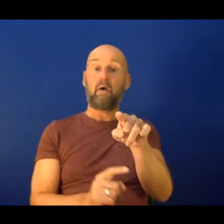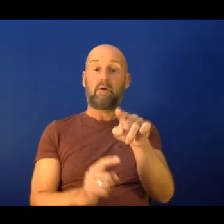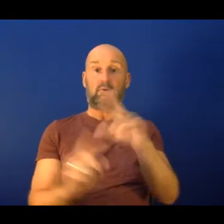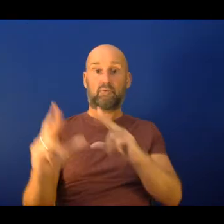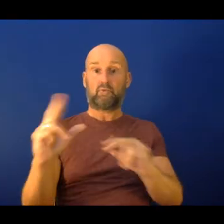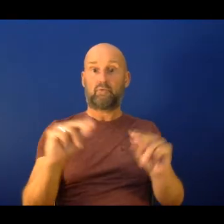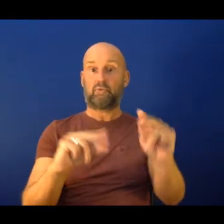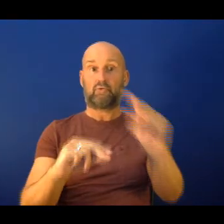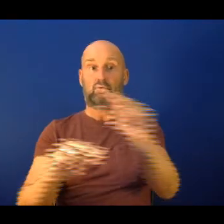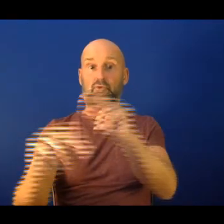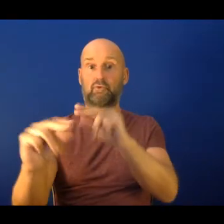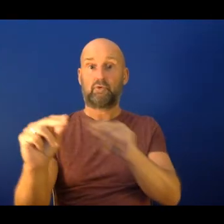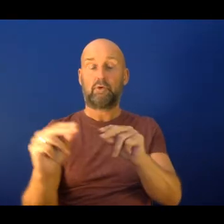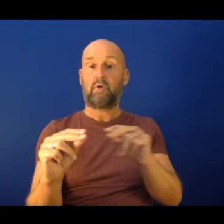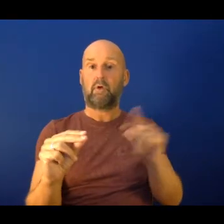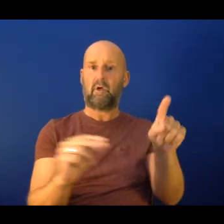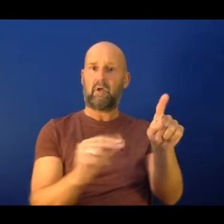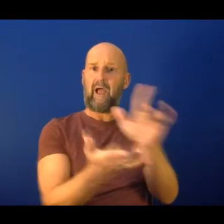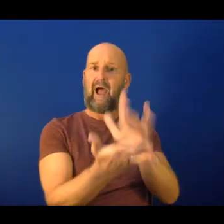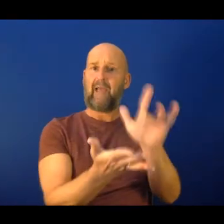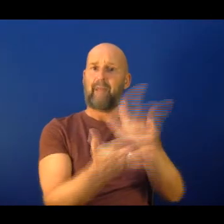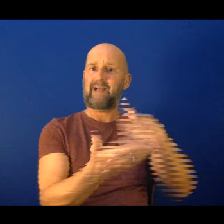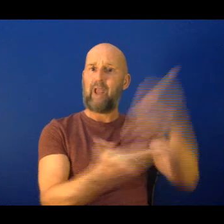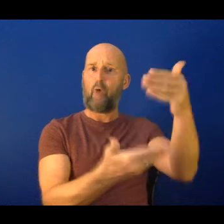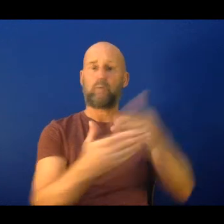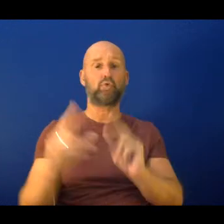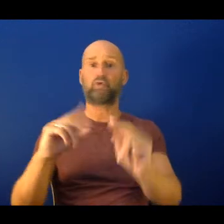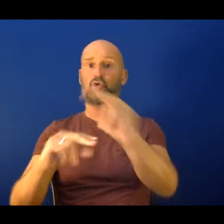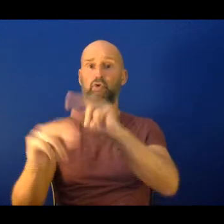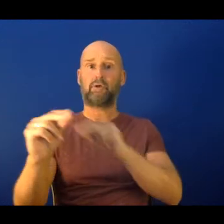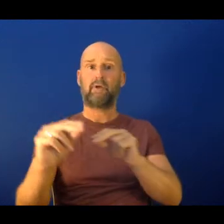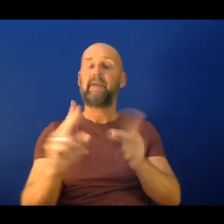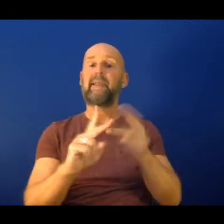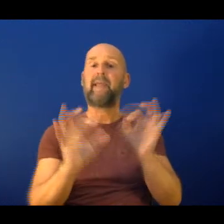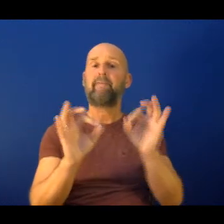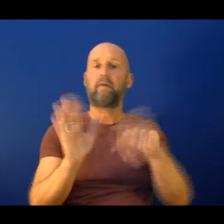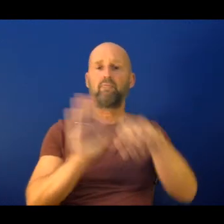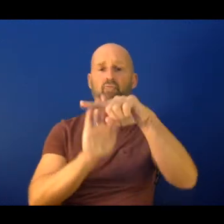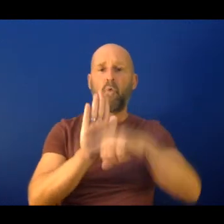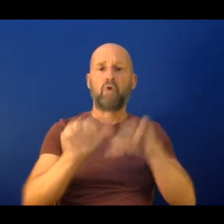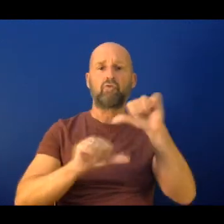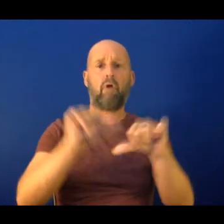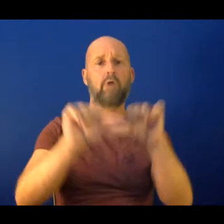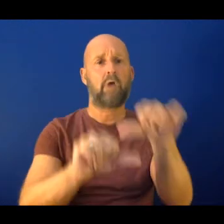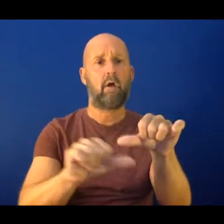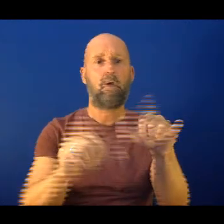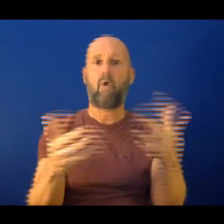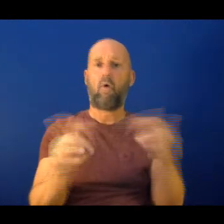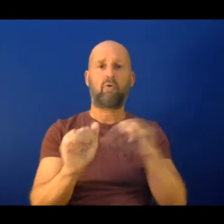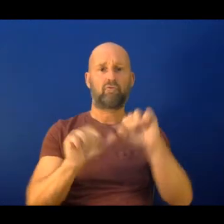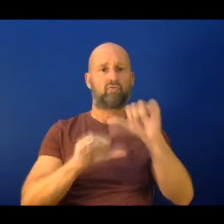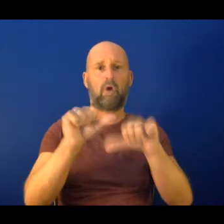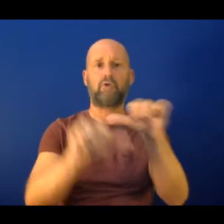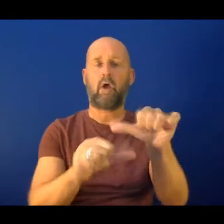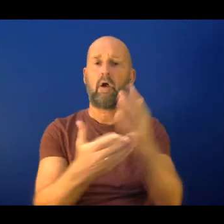over iPad or a laptop, for example. But if things were structured a lot more, or if we had some kind of structure where